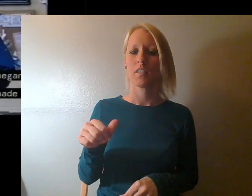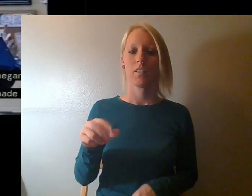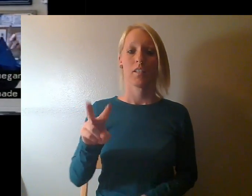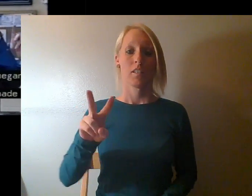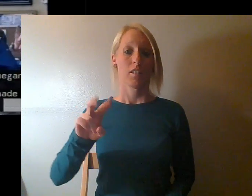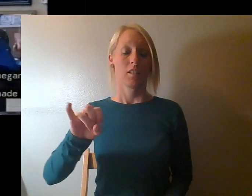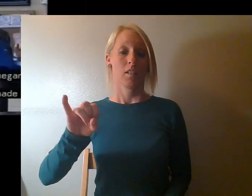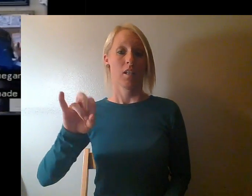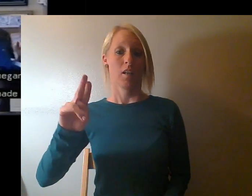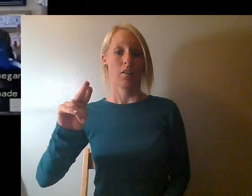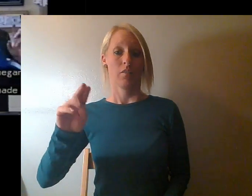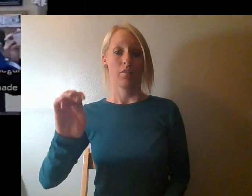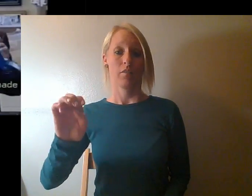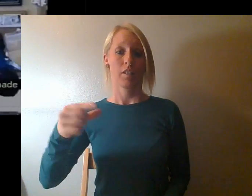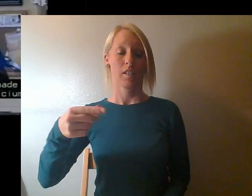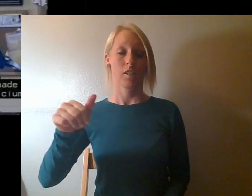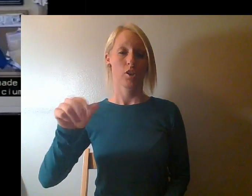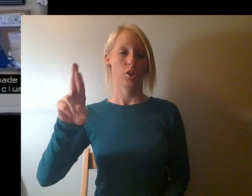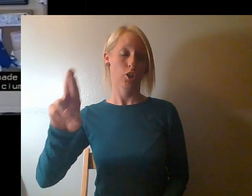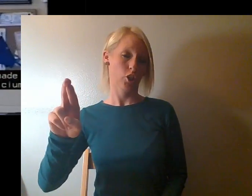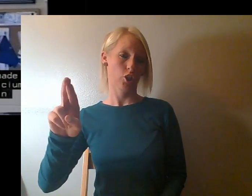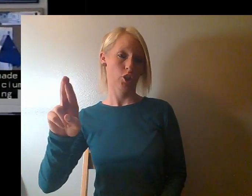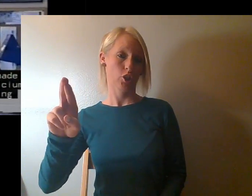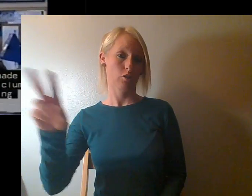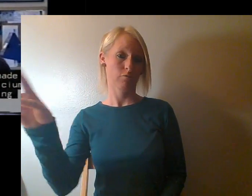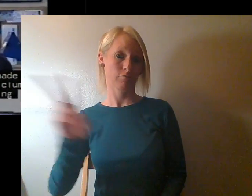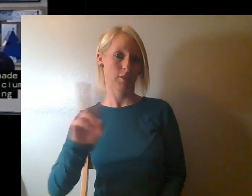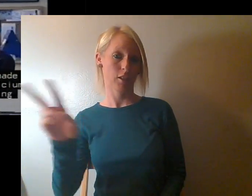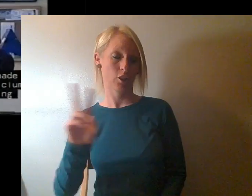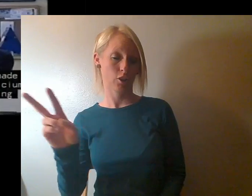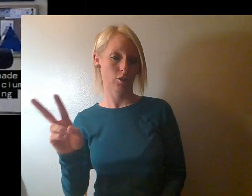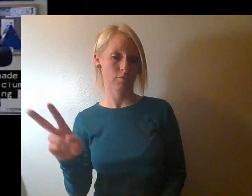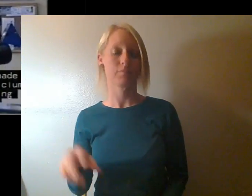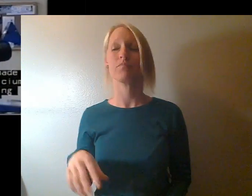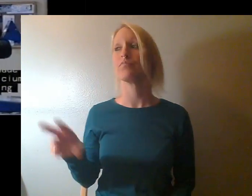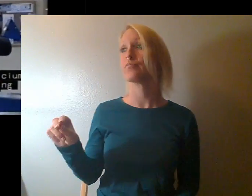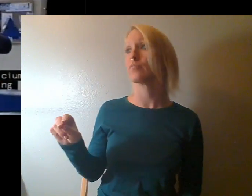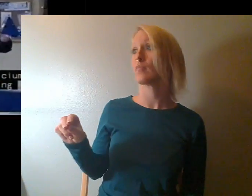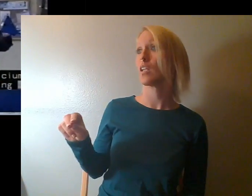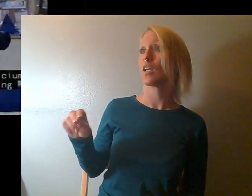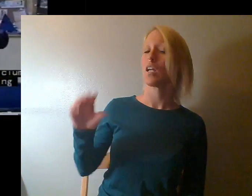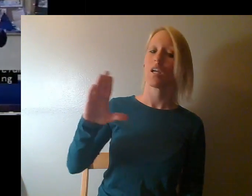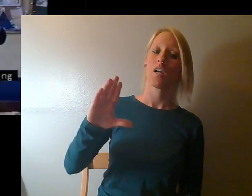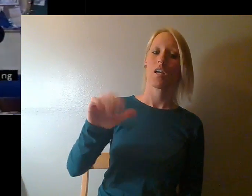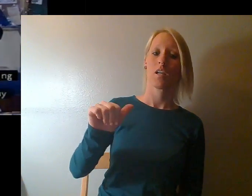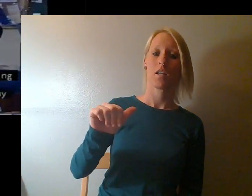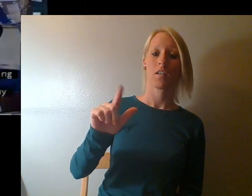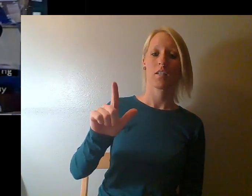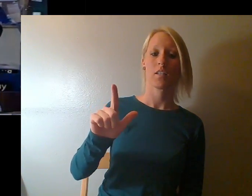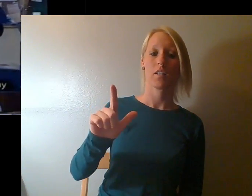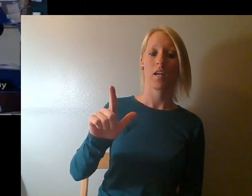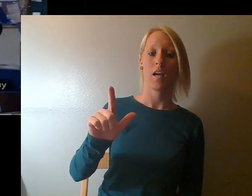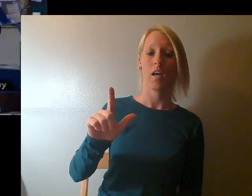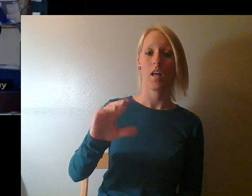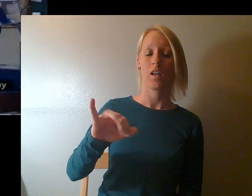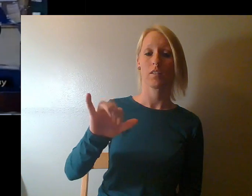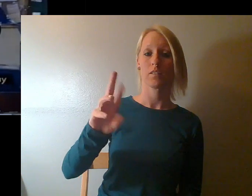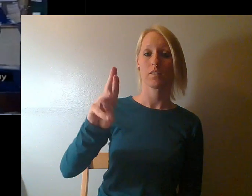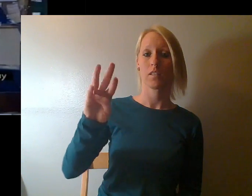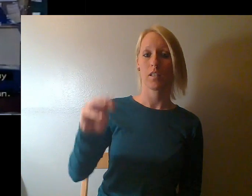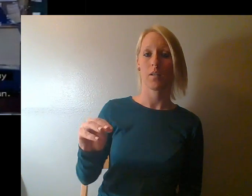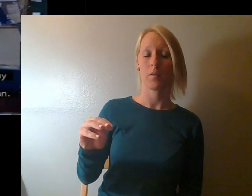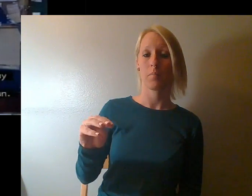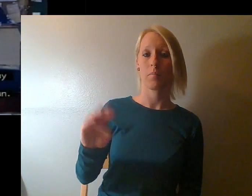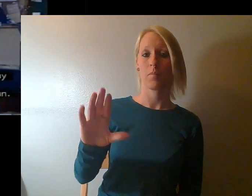egg is made out of something called calcium carbonate, which is something that's a base, something that's affected by acids. Vinegar